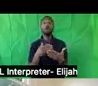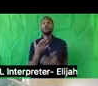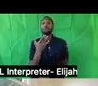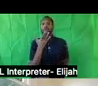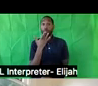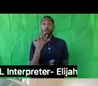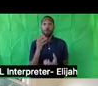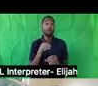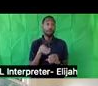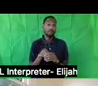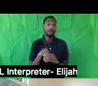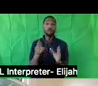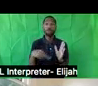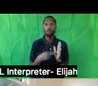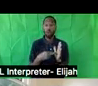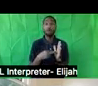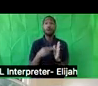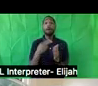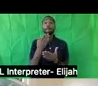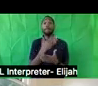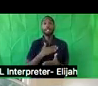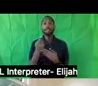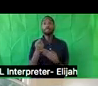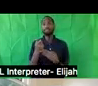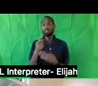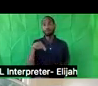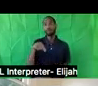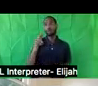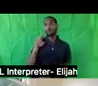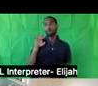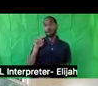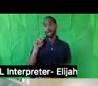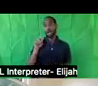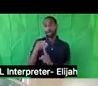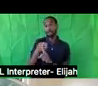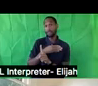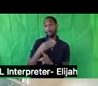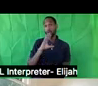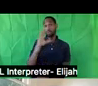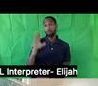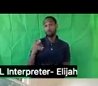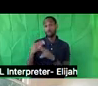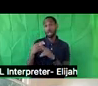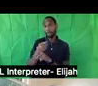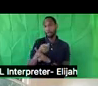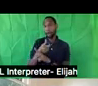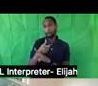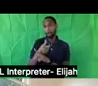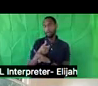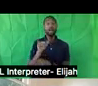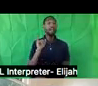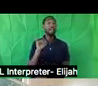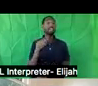play, please remove the quiet from the front of your Zoom name. And if you were